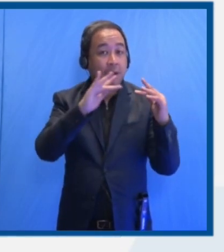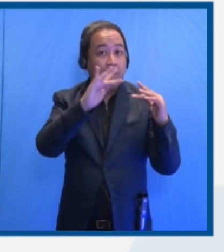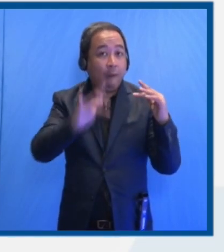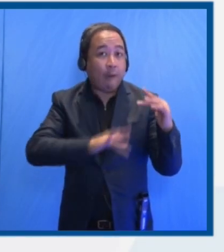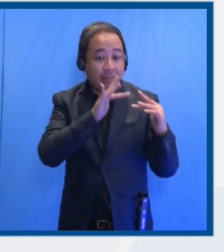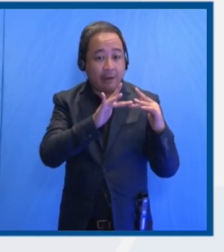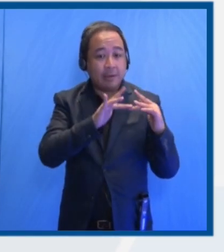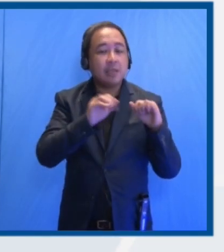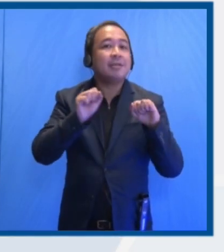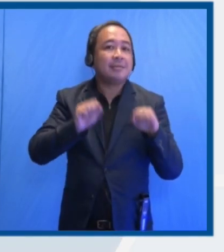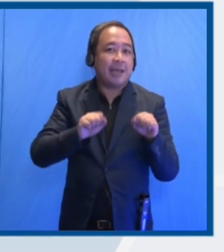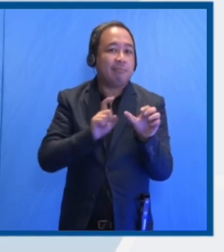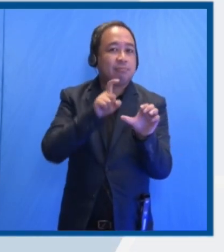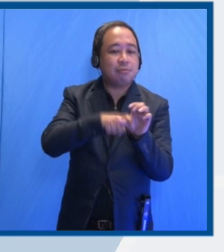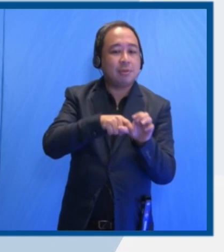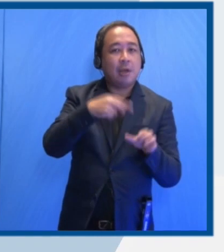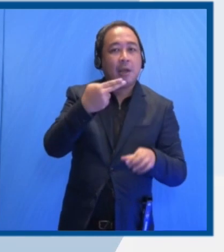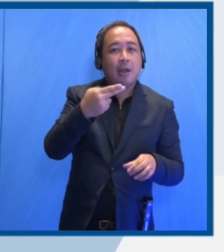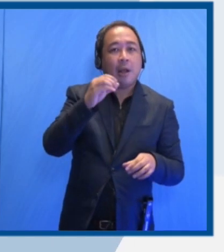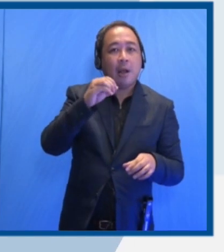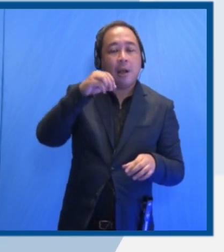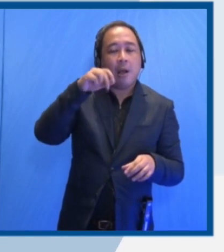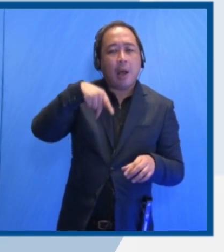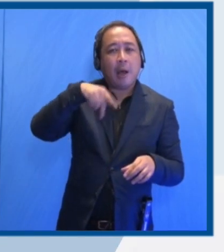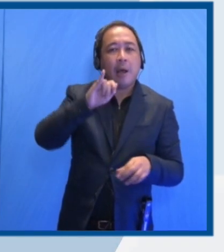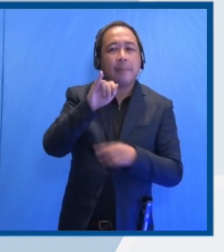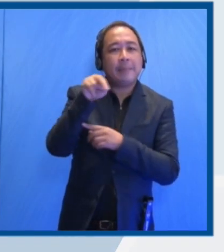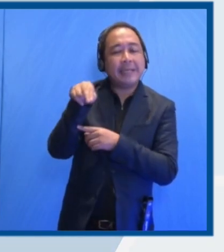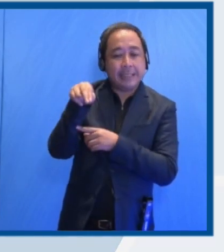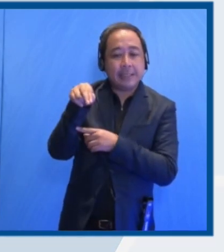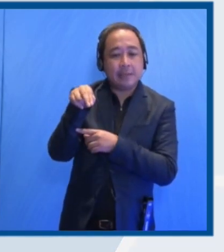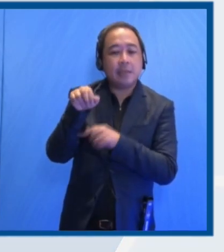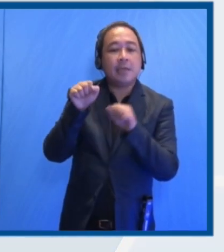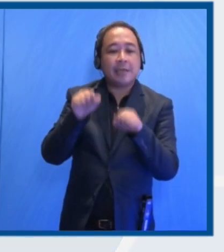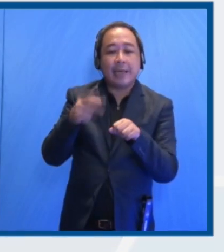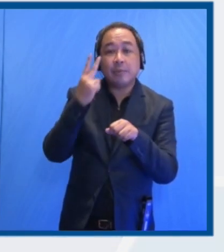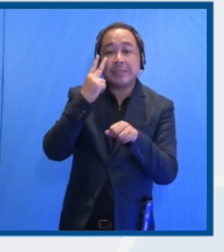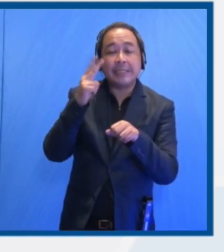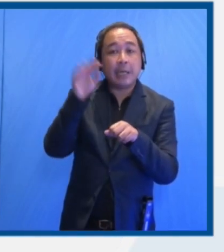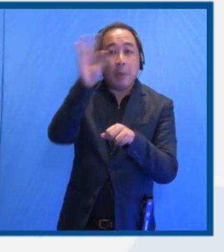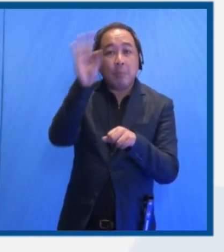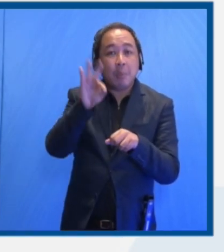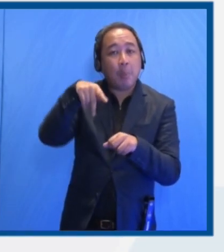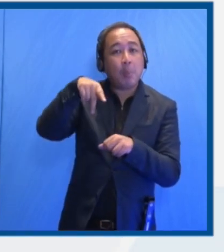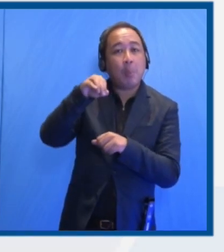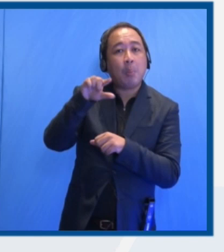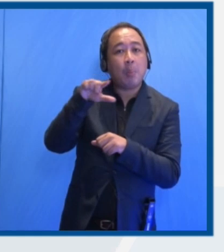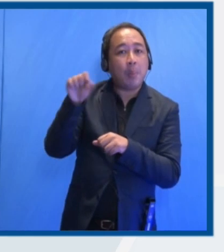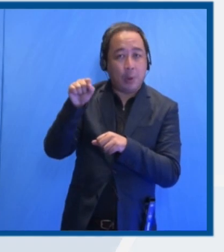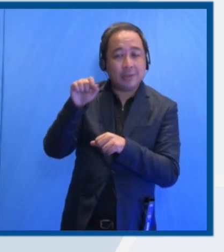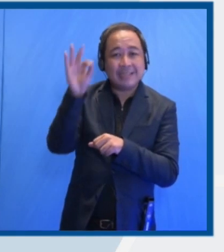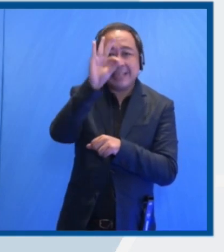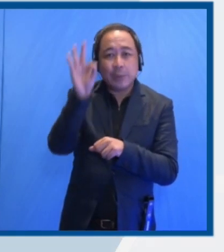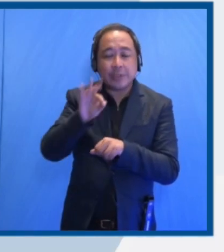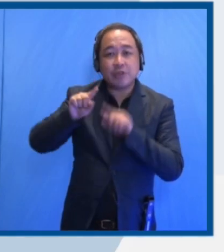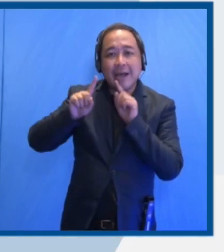Hopin, please access the tab polls and Q&A on the right side of the menu.